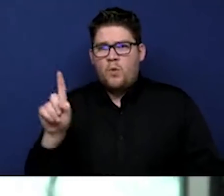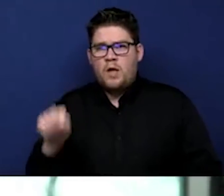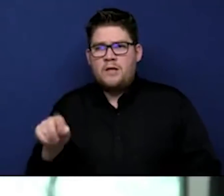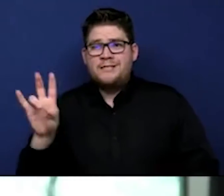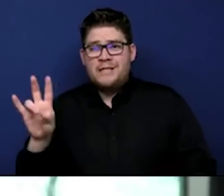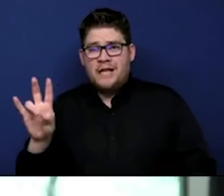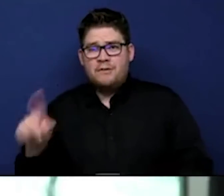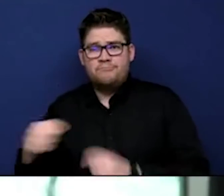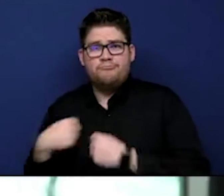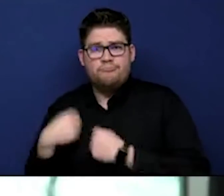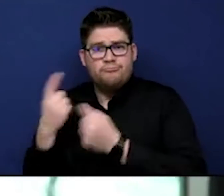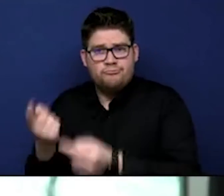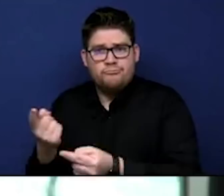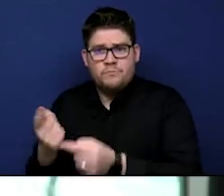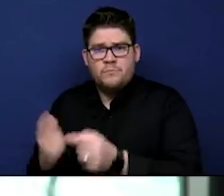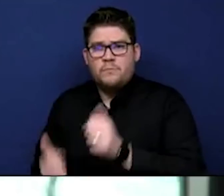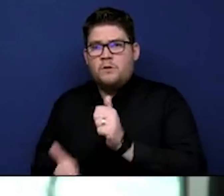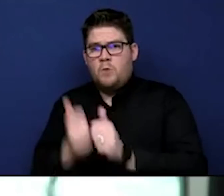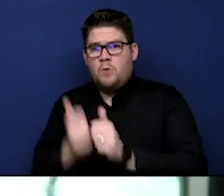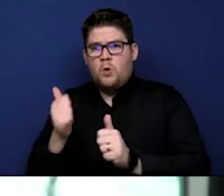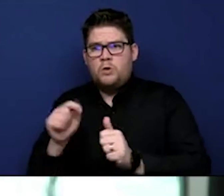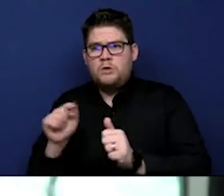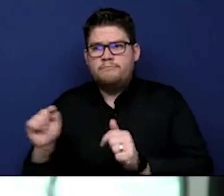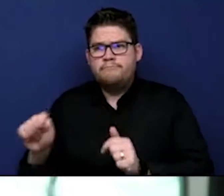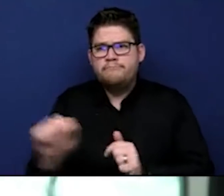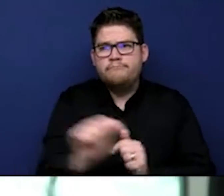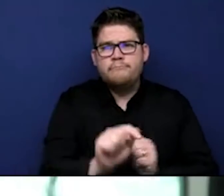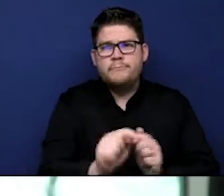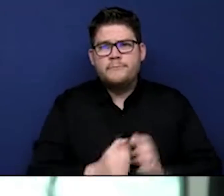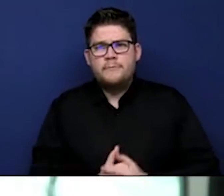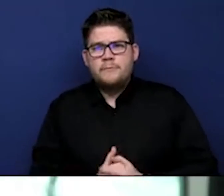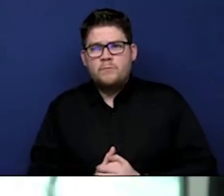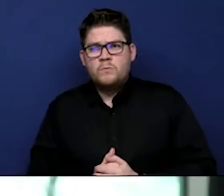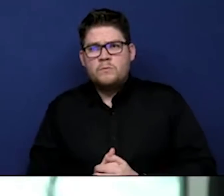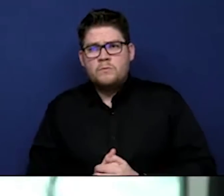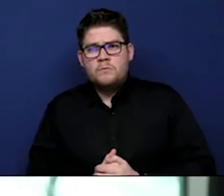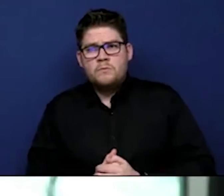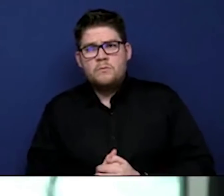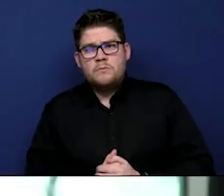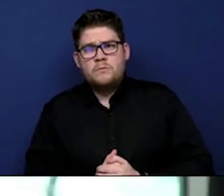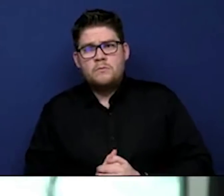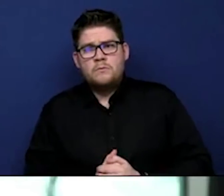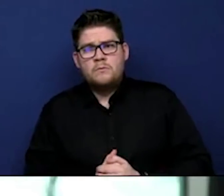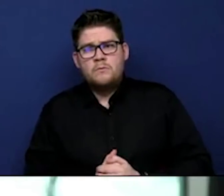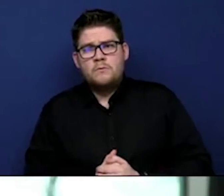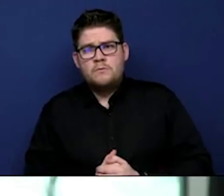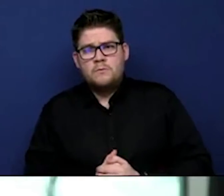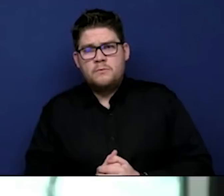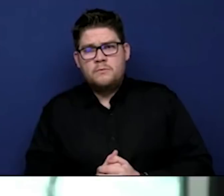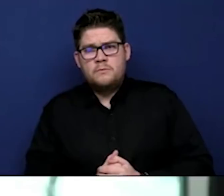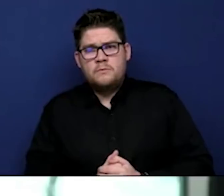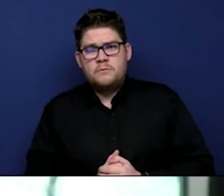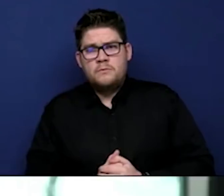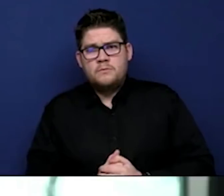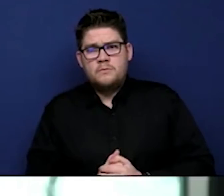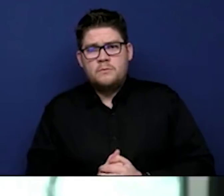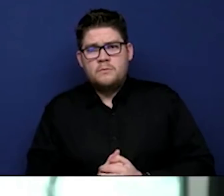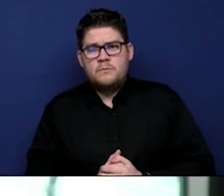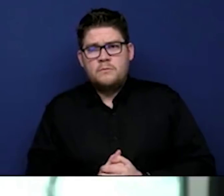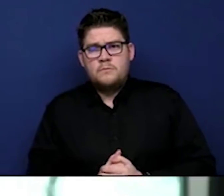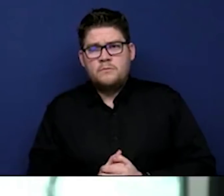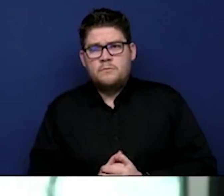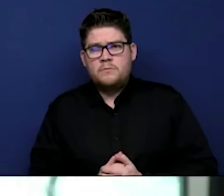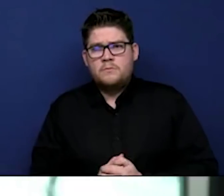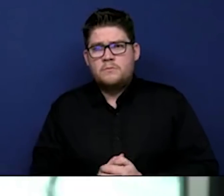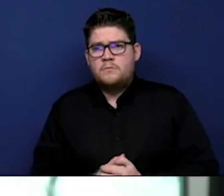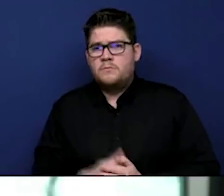that is dominating what we're seeing now in British Columbia. It's not the most common strain that